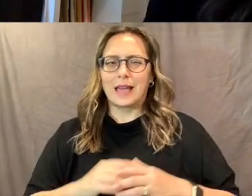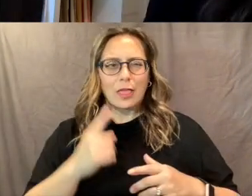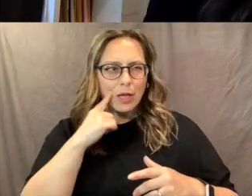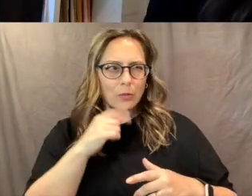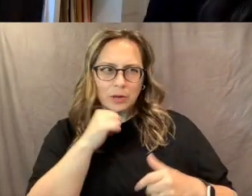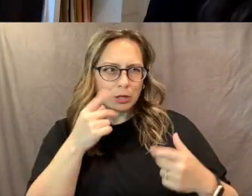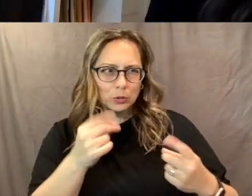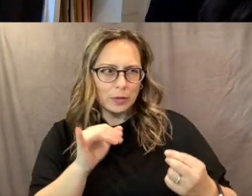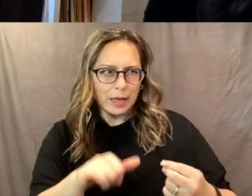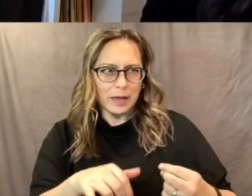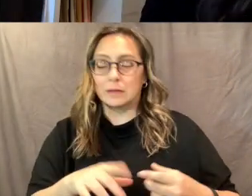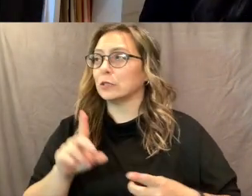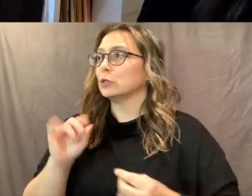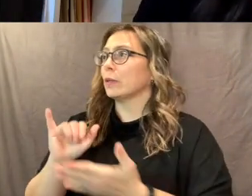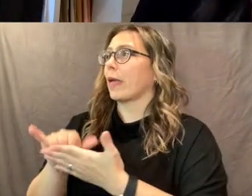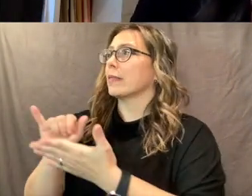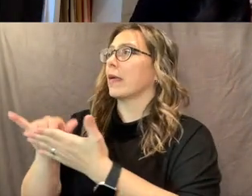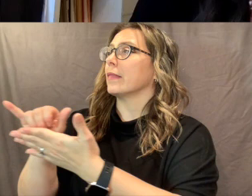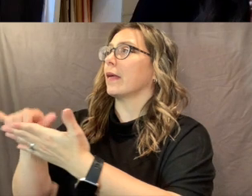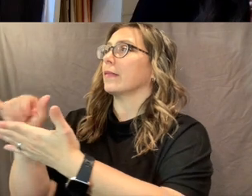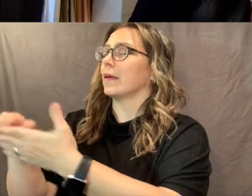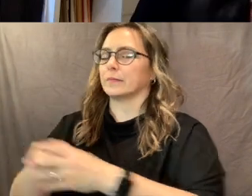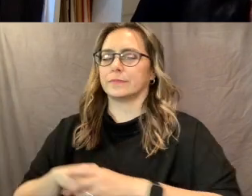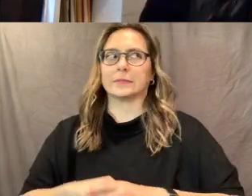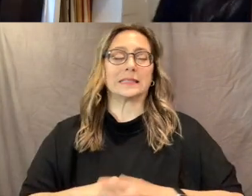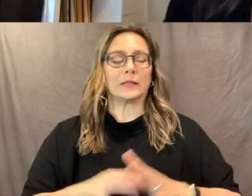We weren't going to do that. Do that.